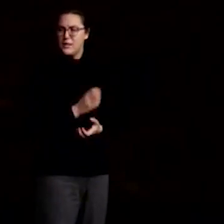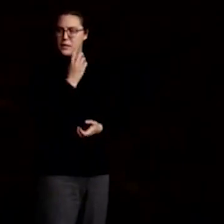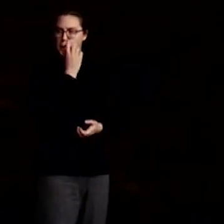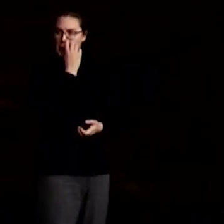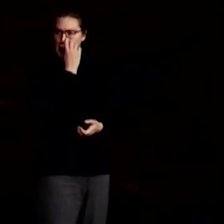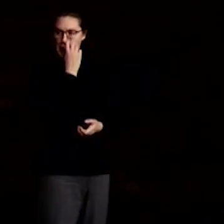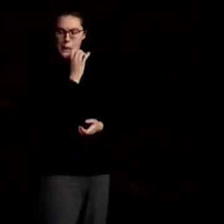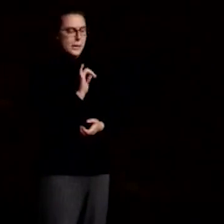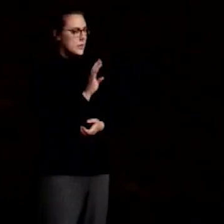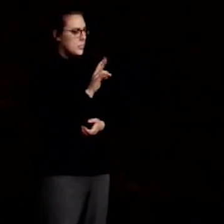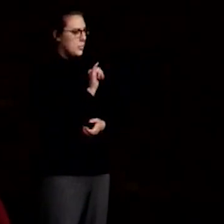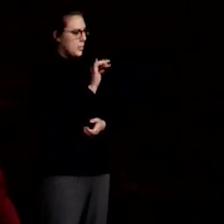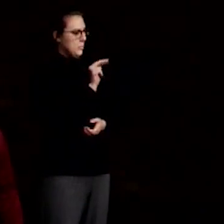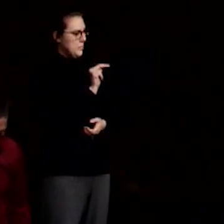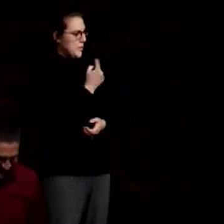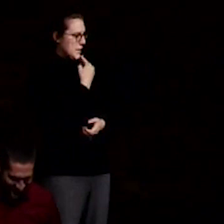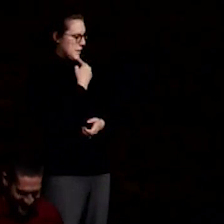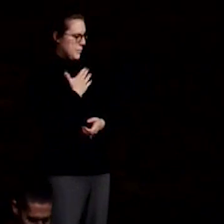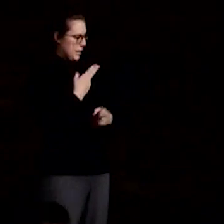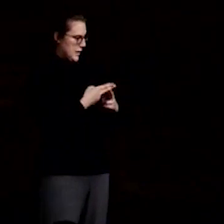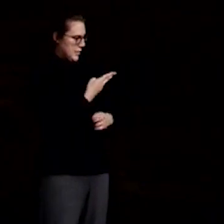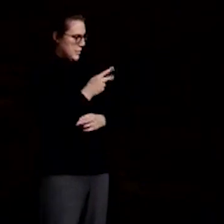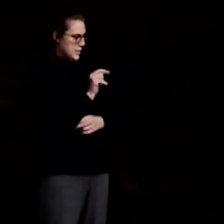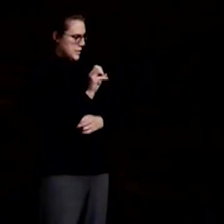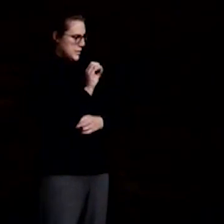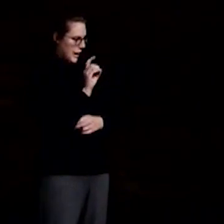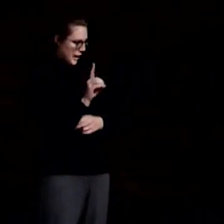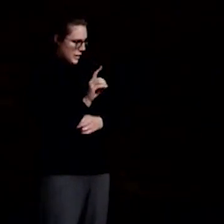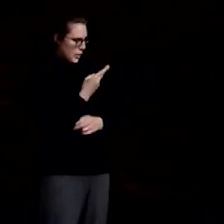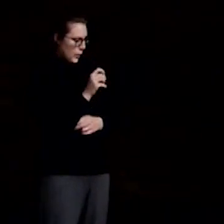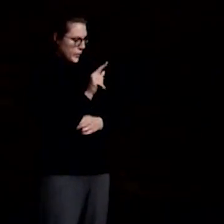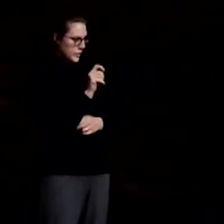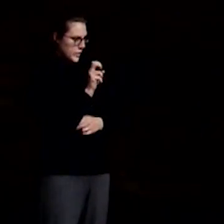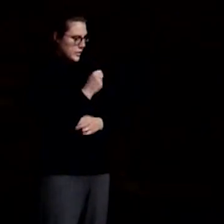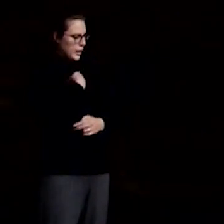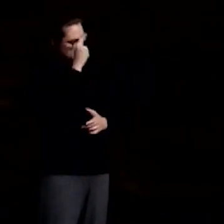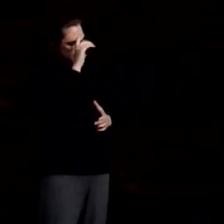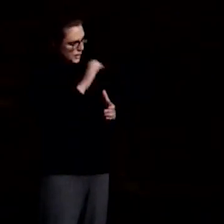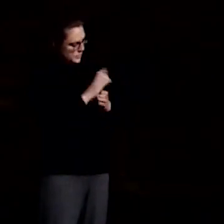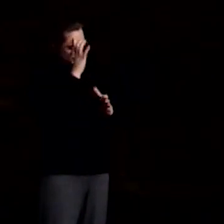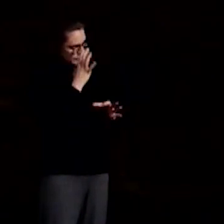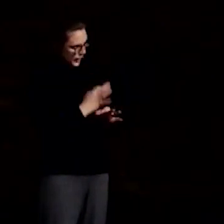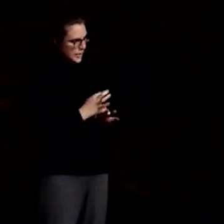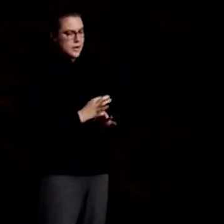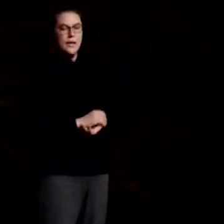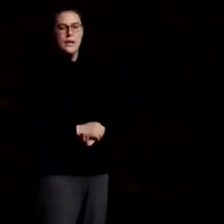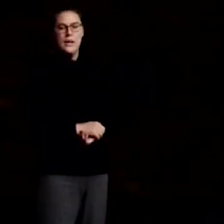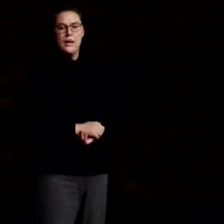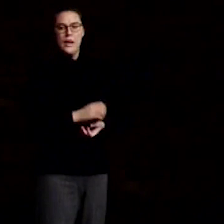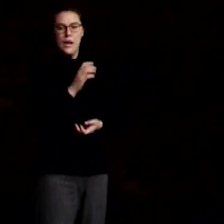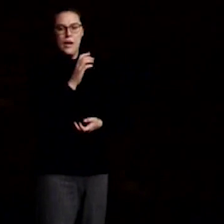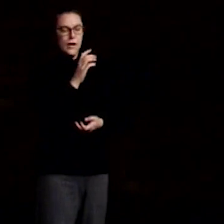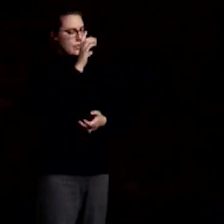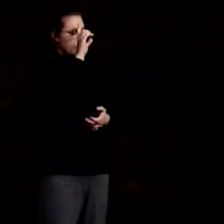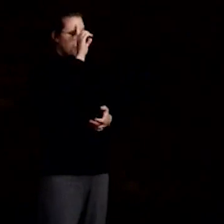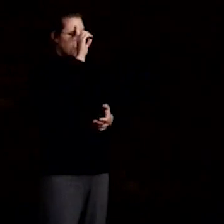Well, as Brian said, my name is Todd Holton. I am husband of Faith, father-in-law of Megan, and my